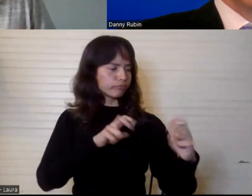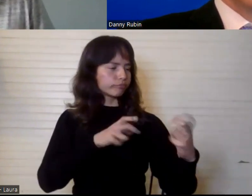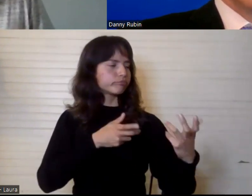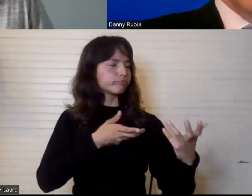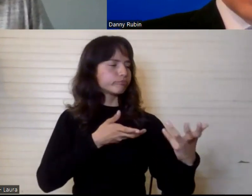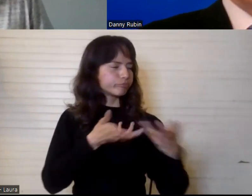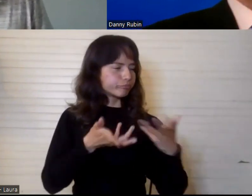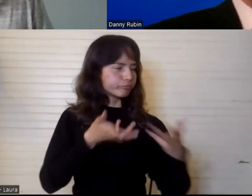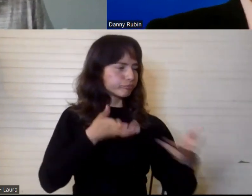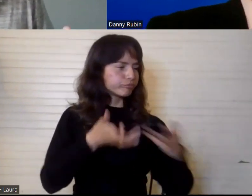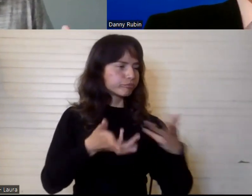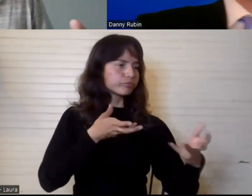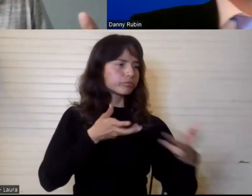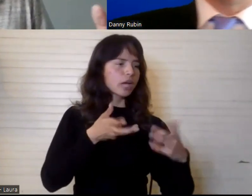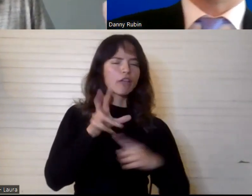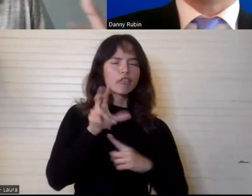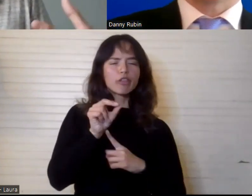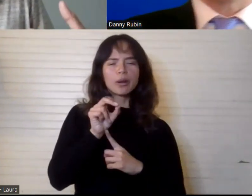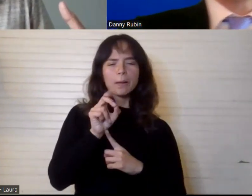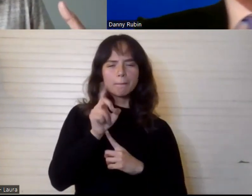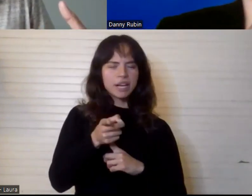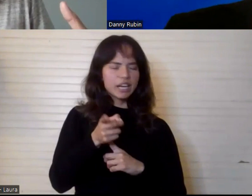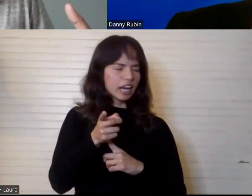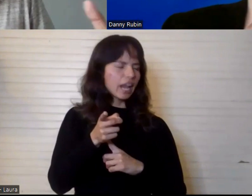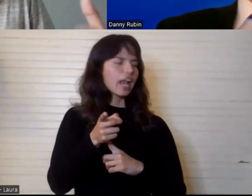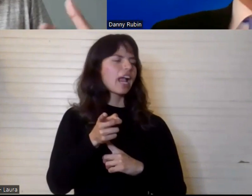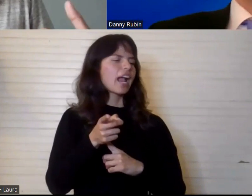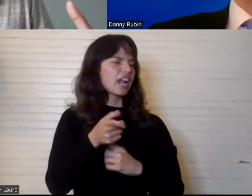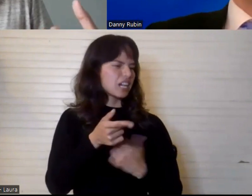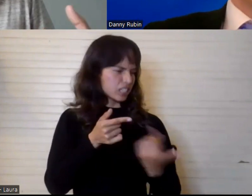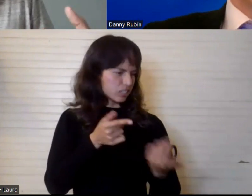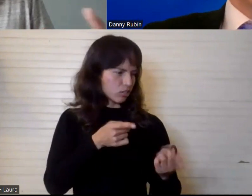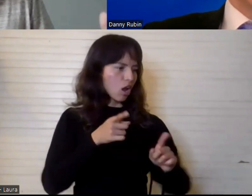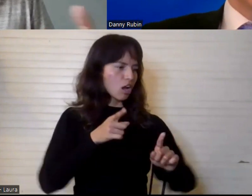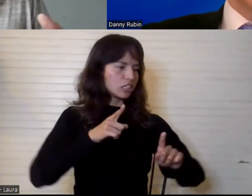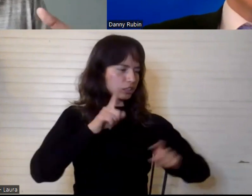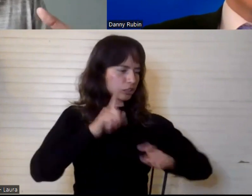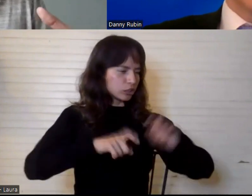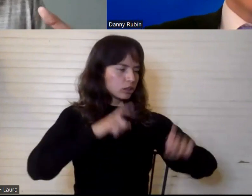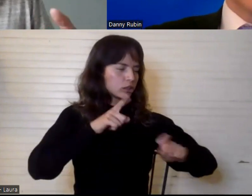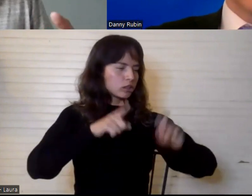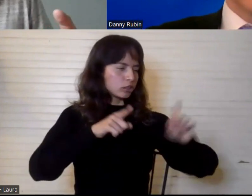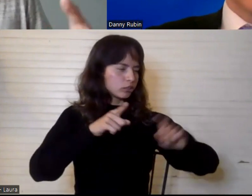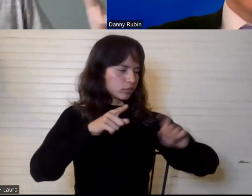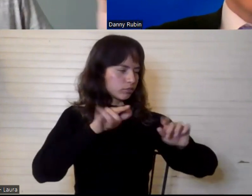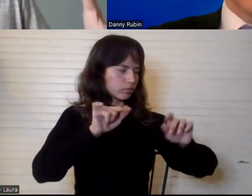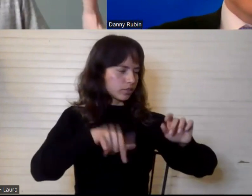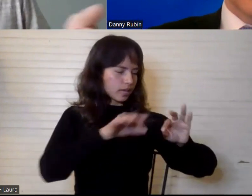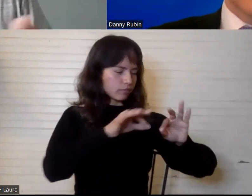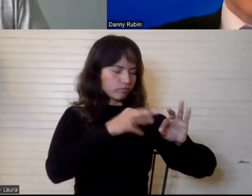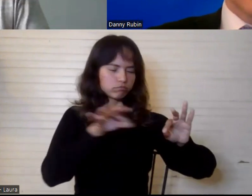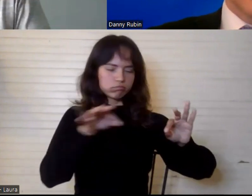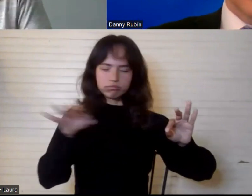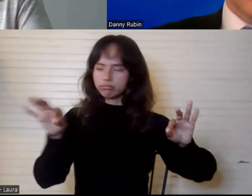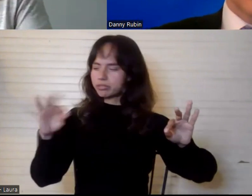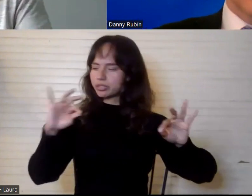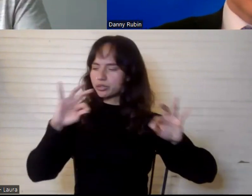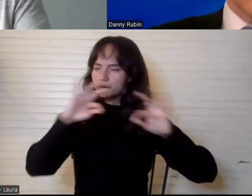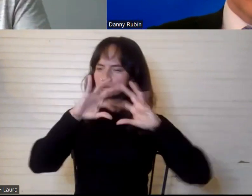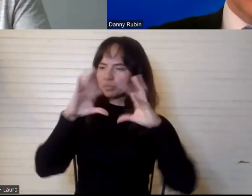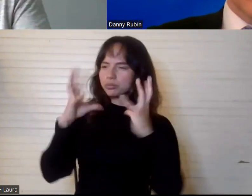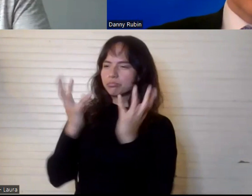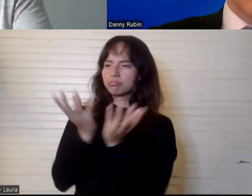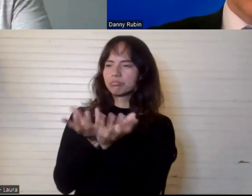the questions that we're going to ask, so we can start to develop an understanding of current situation and